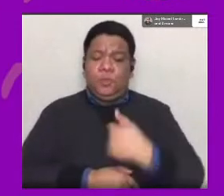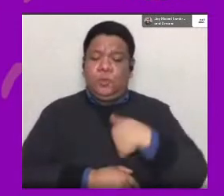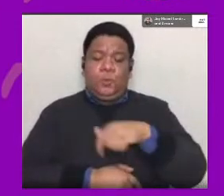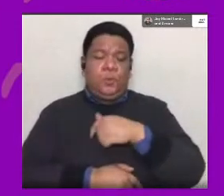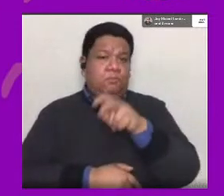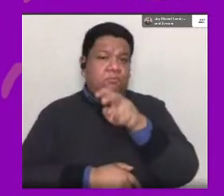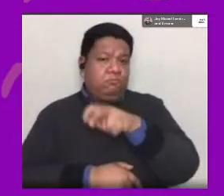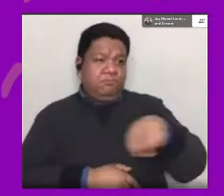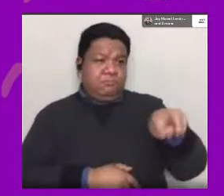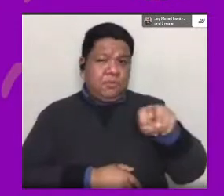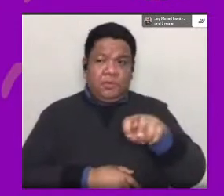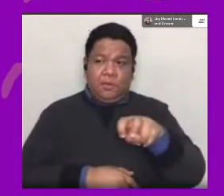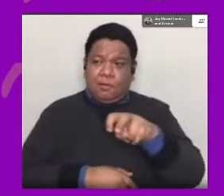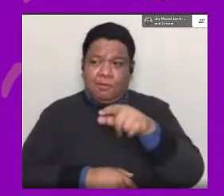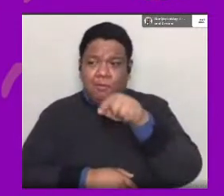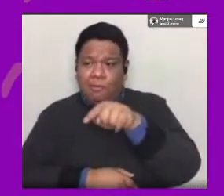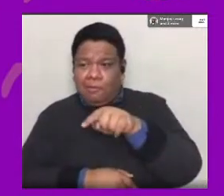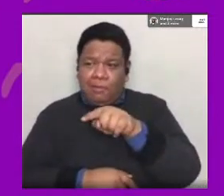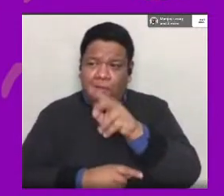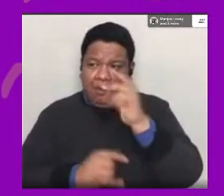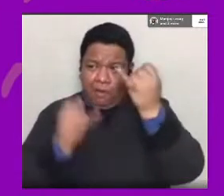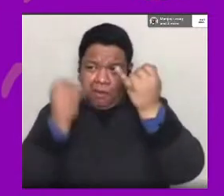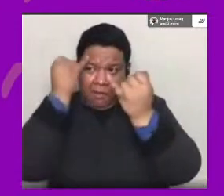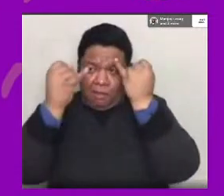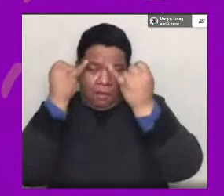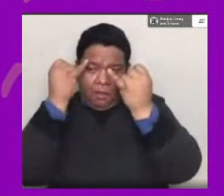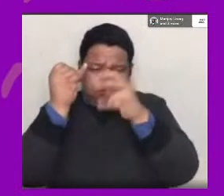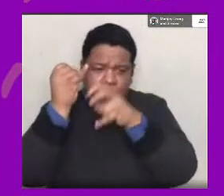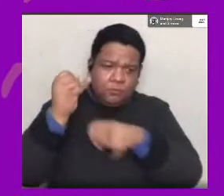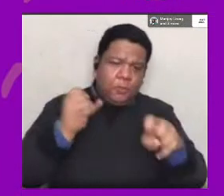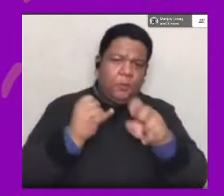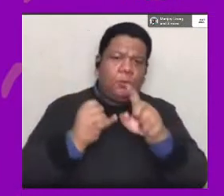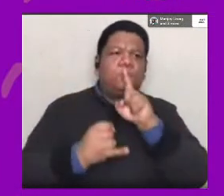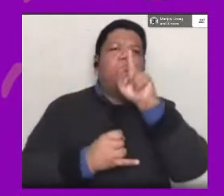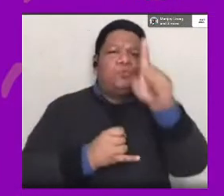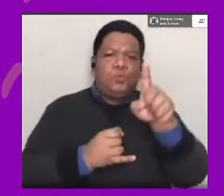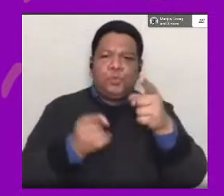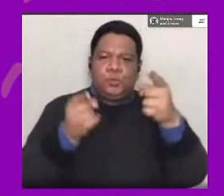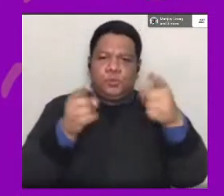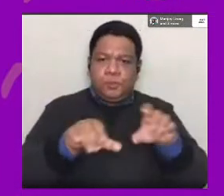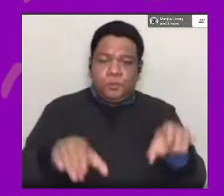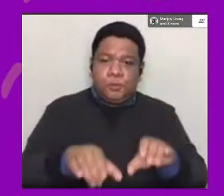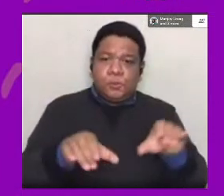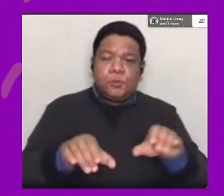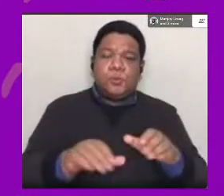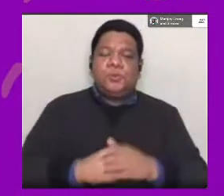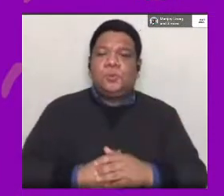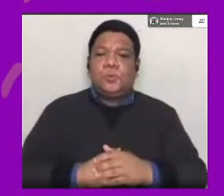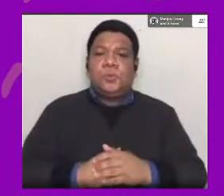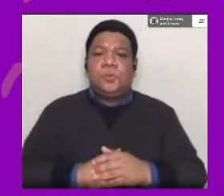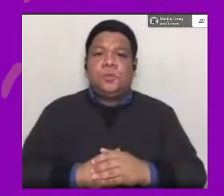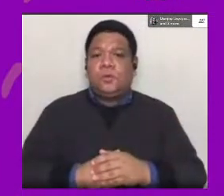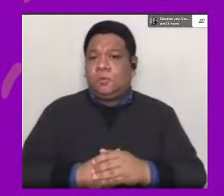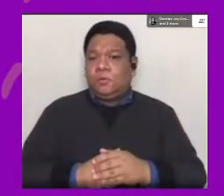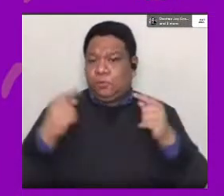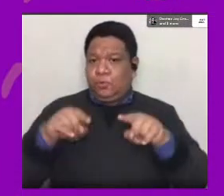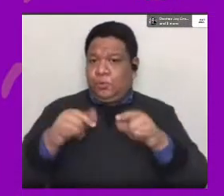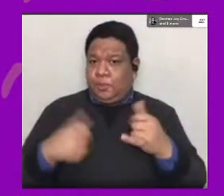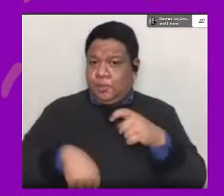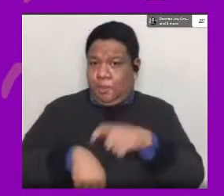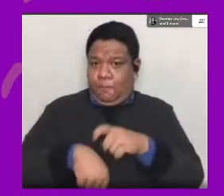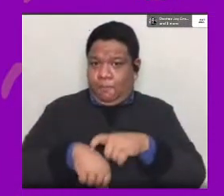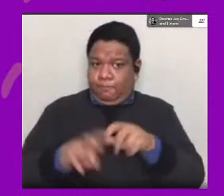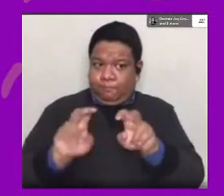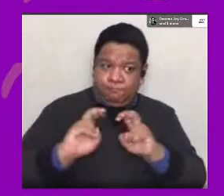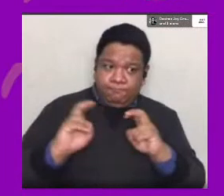to reality because lives depend on it. During this Women's Month, we hope this